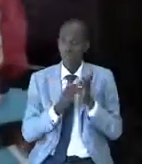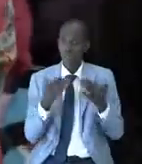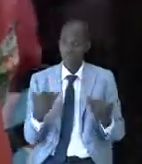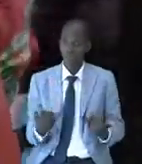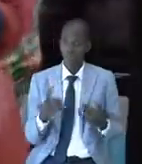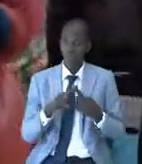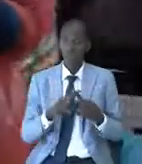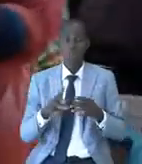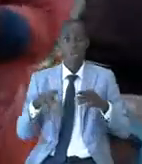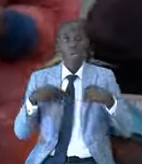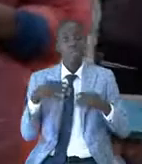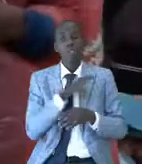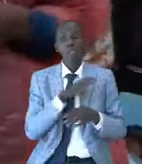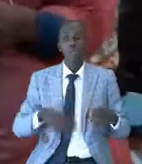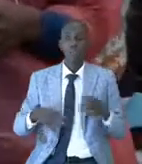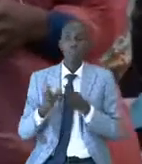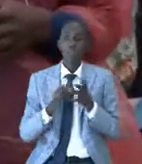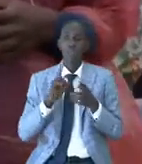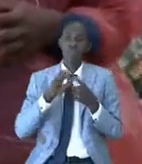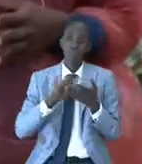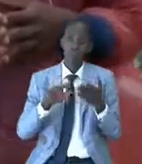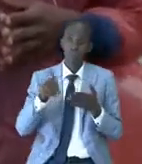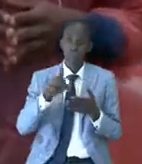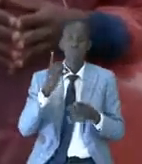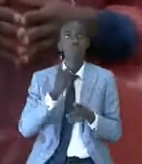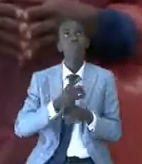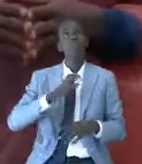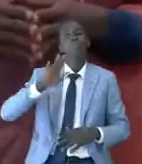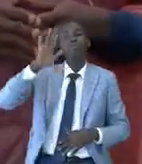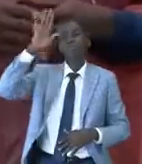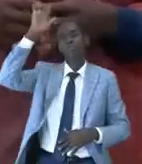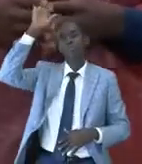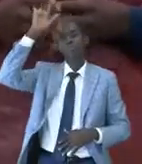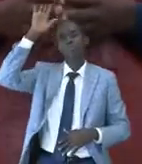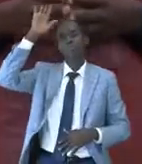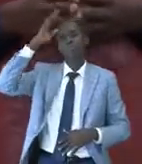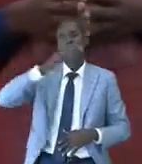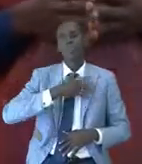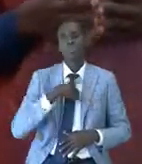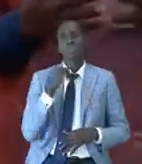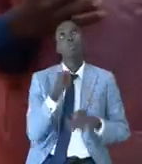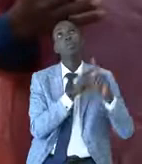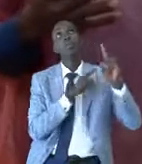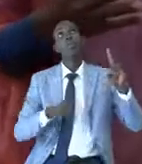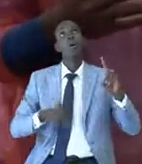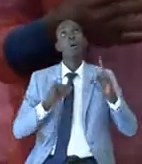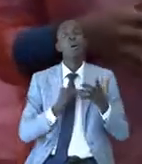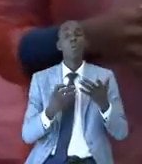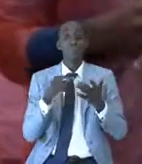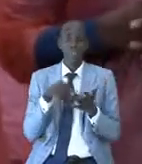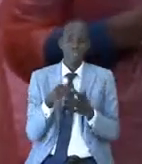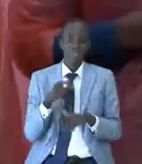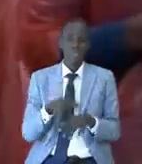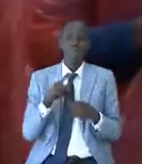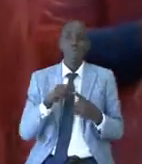time. I'll pray for you. You say, Lord, I want this moment to be the beginning of